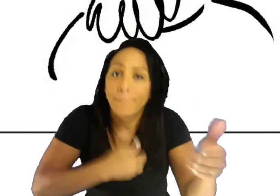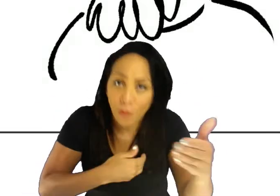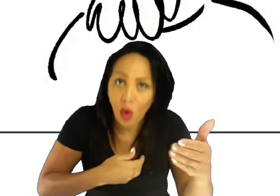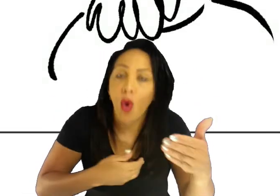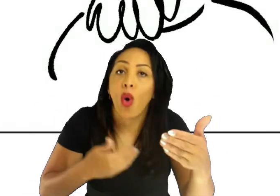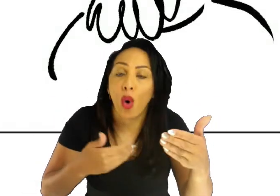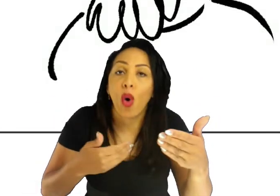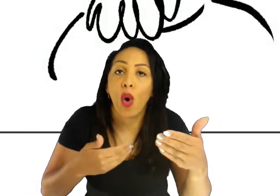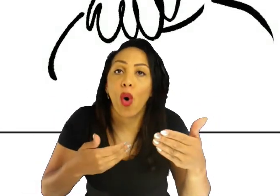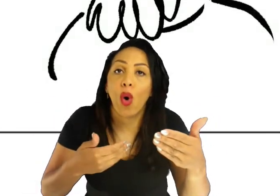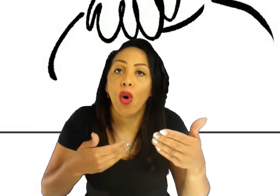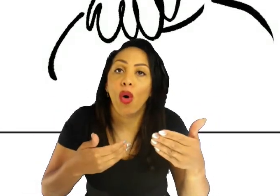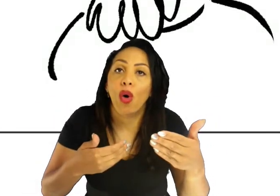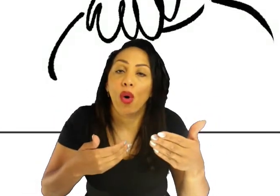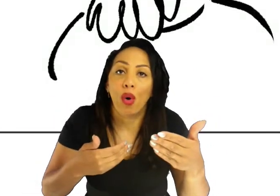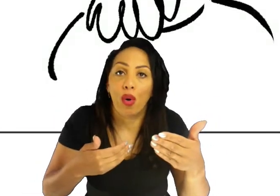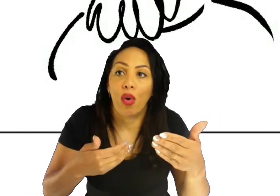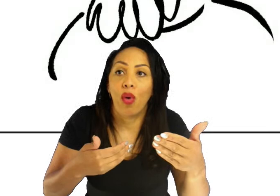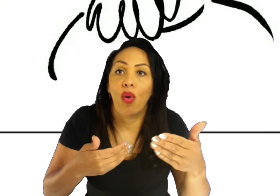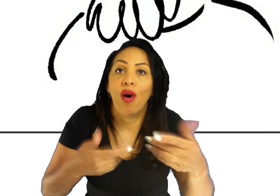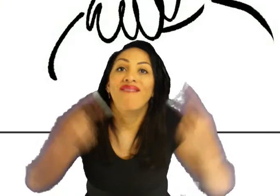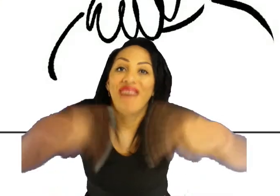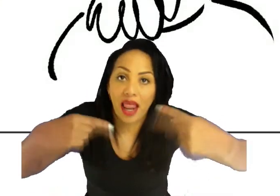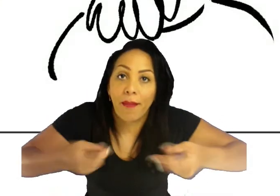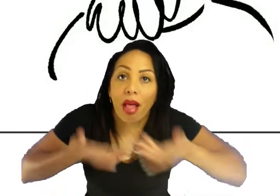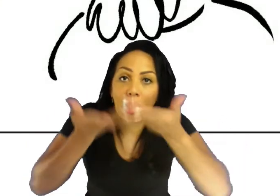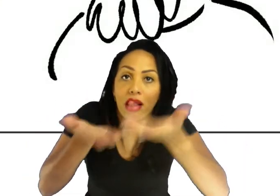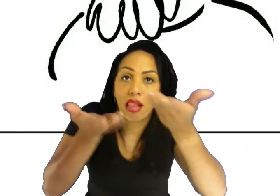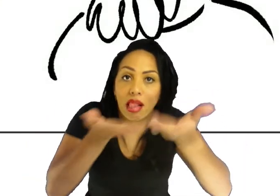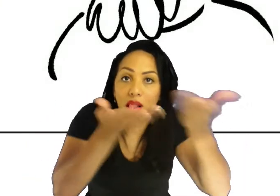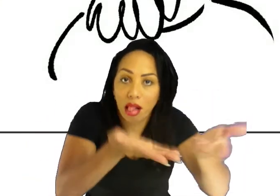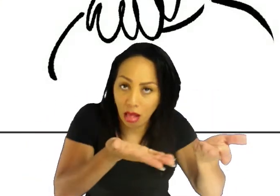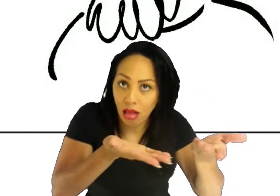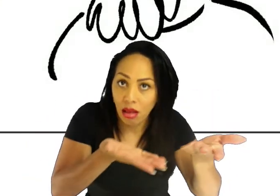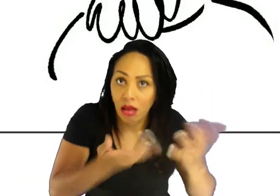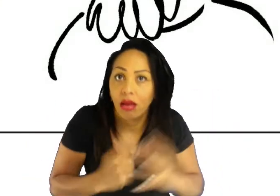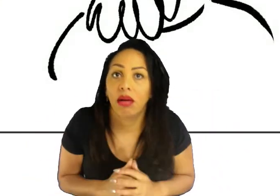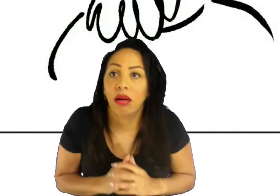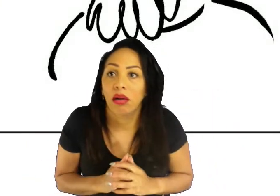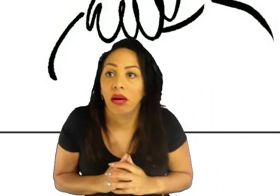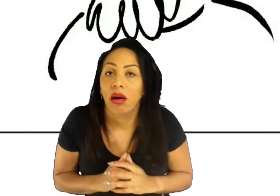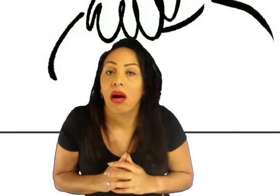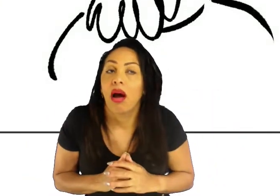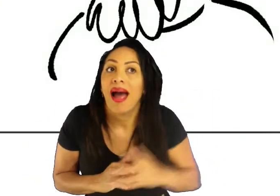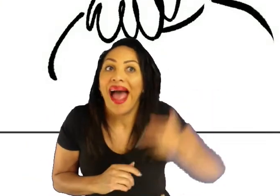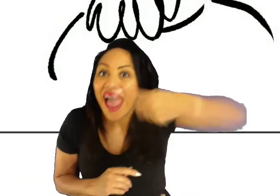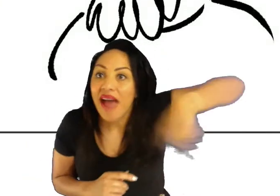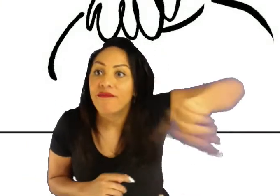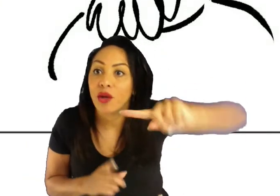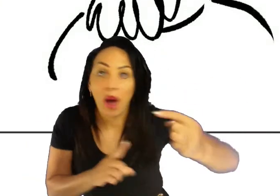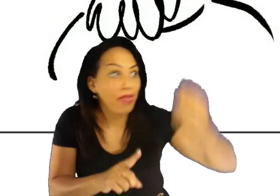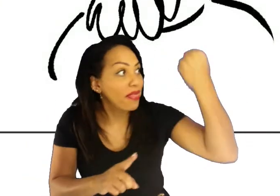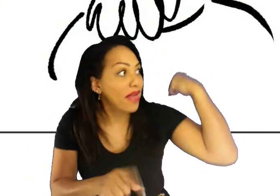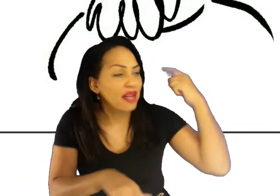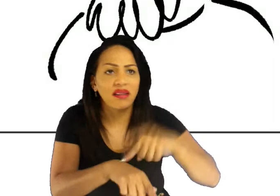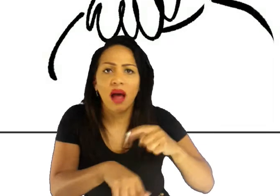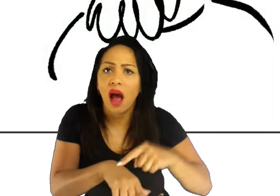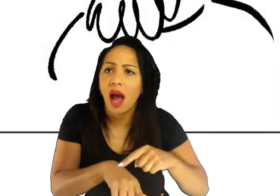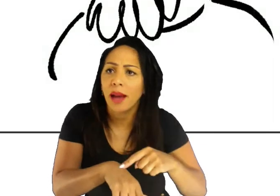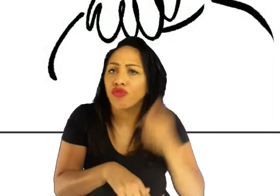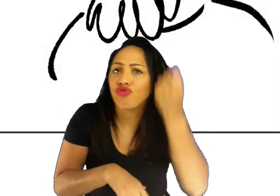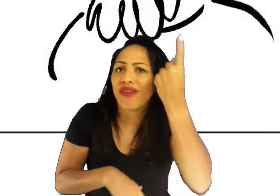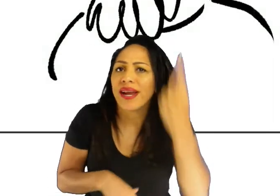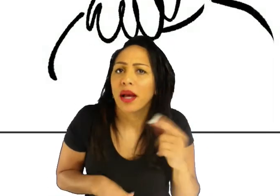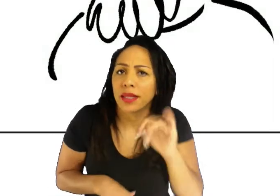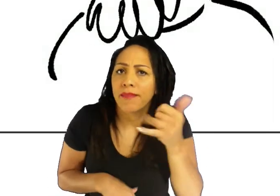and generally it was just understood that people might not be okay and might need a bit of understanding and